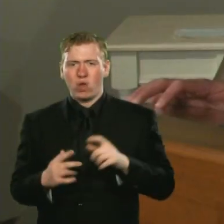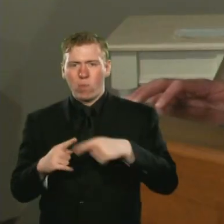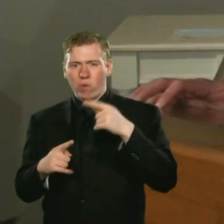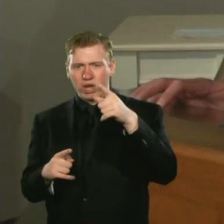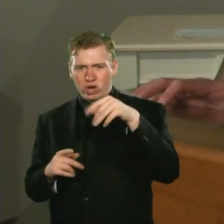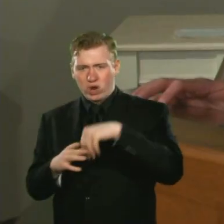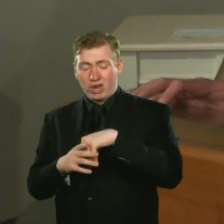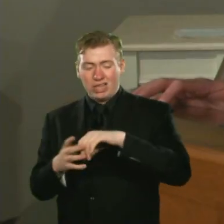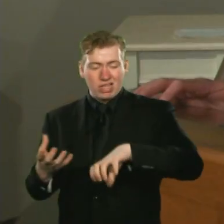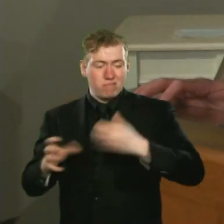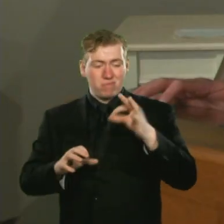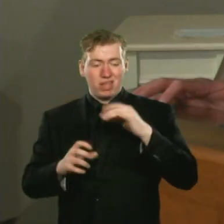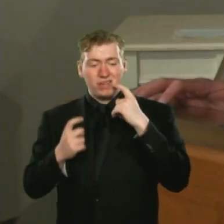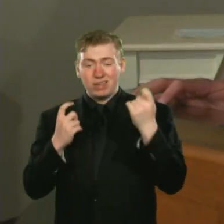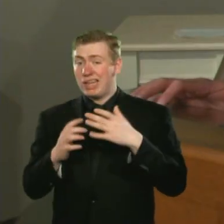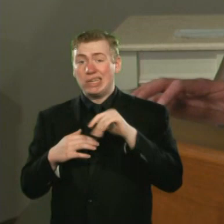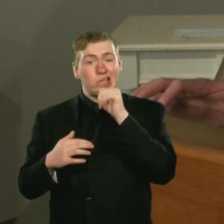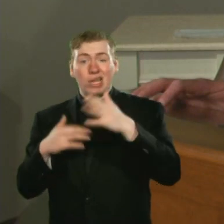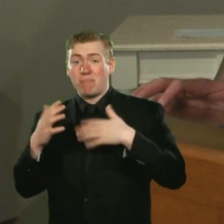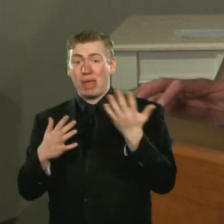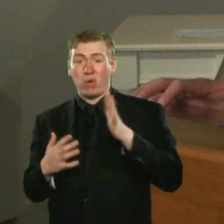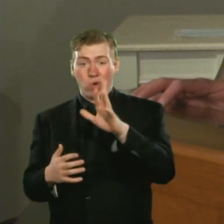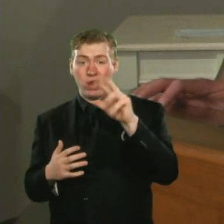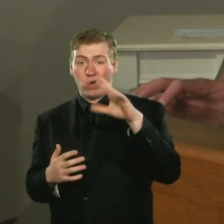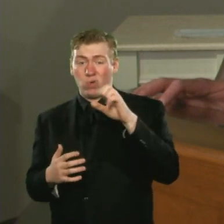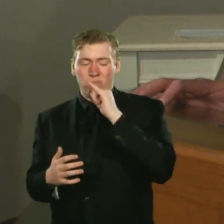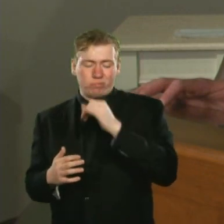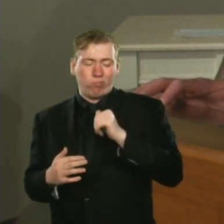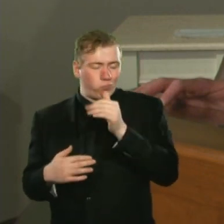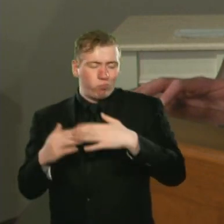mess of sin, it doesn't matter what your race is.